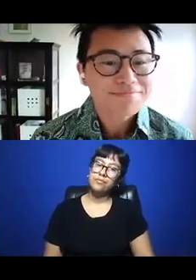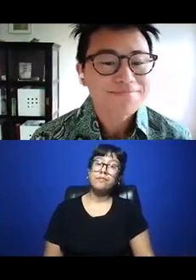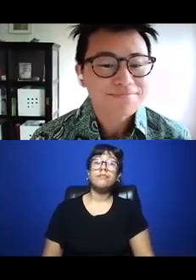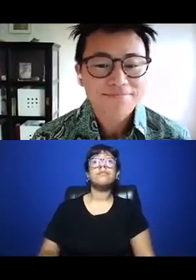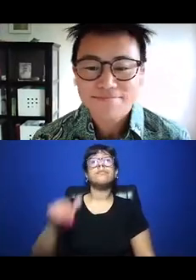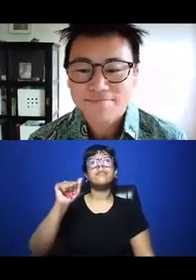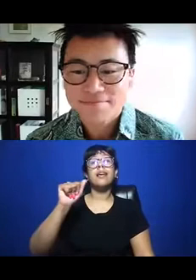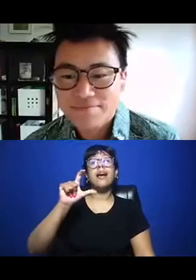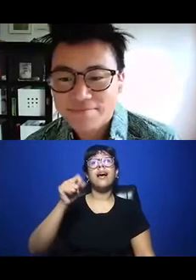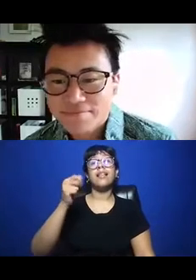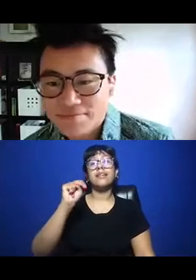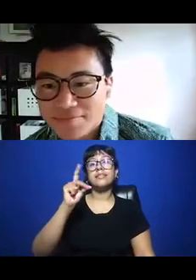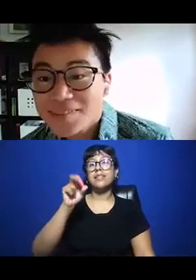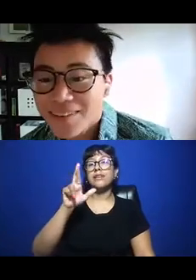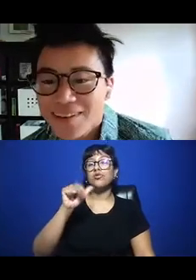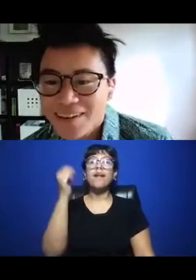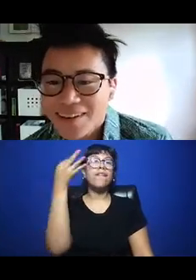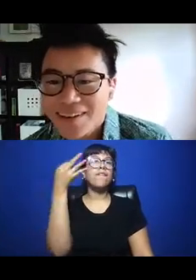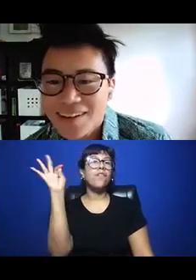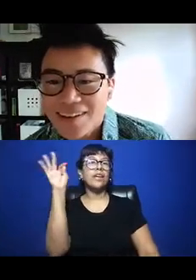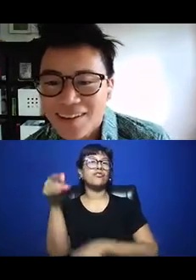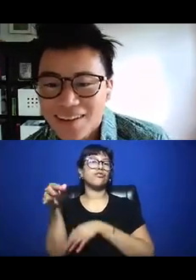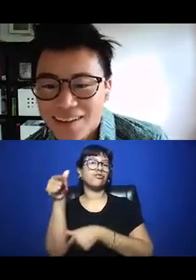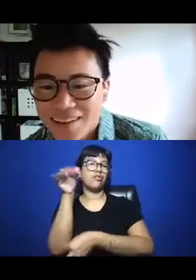Alexandra wrote that there's a French alternative to Google Docs.